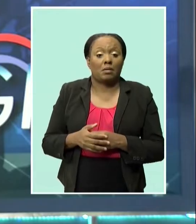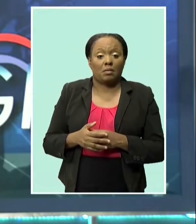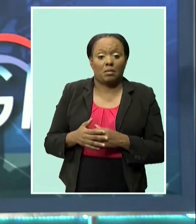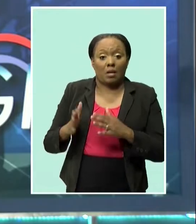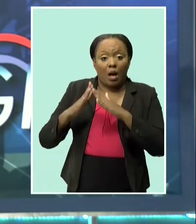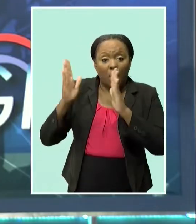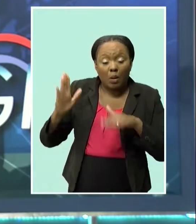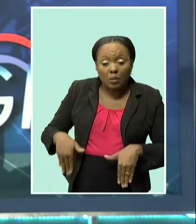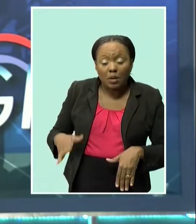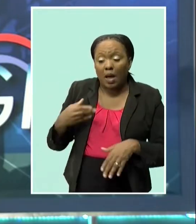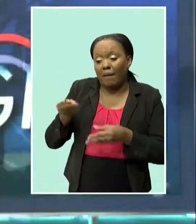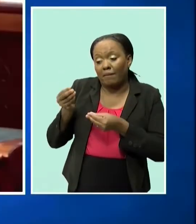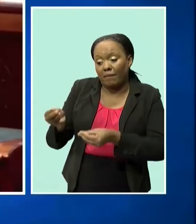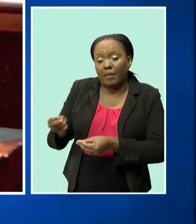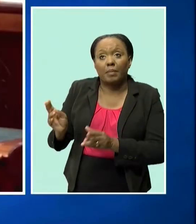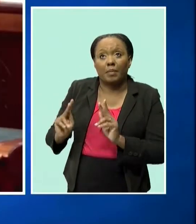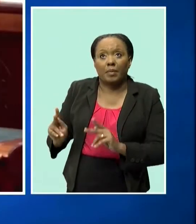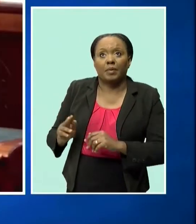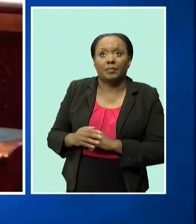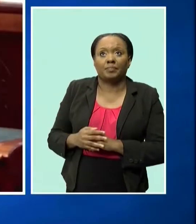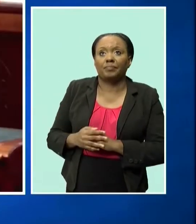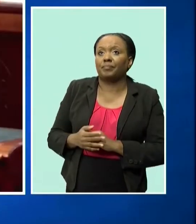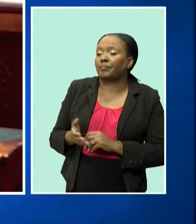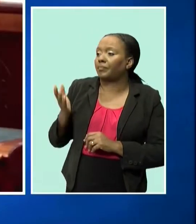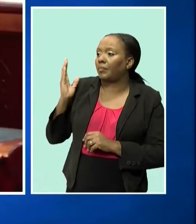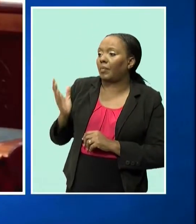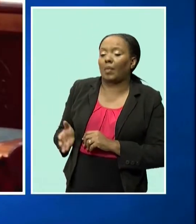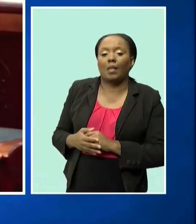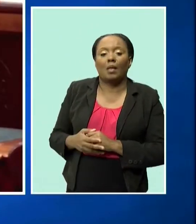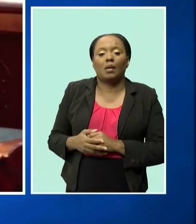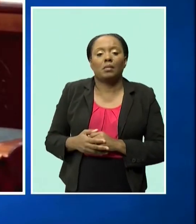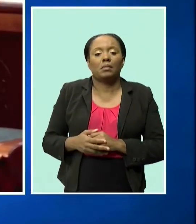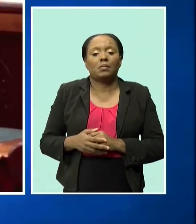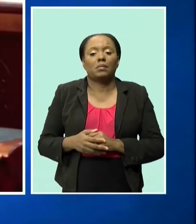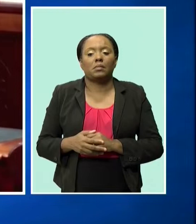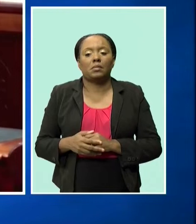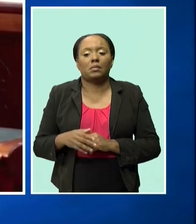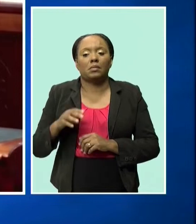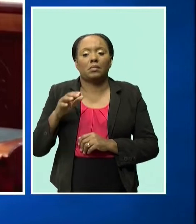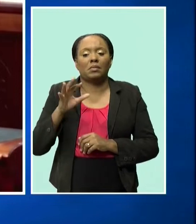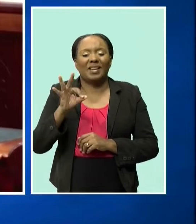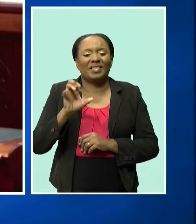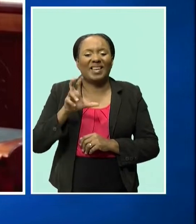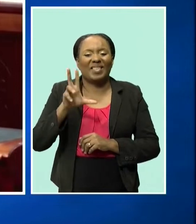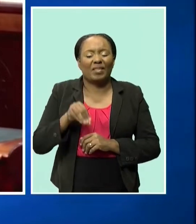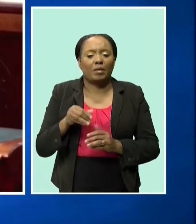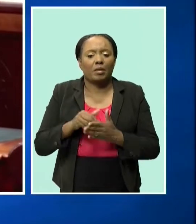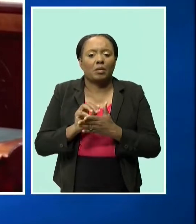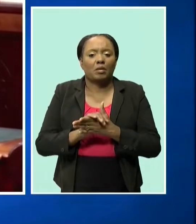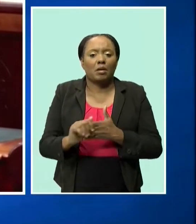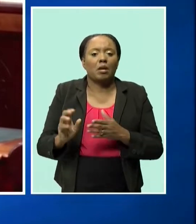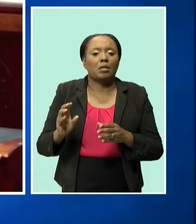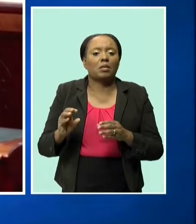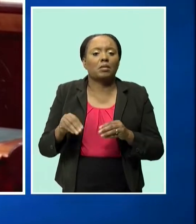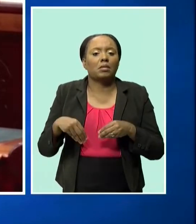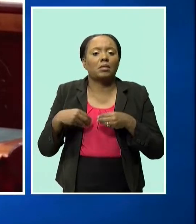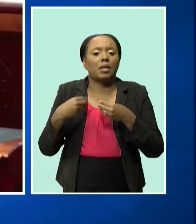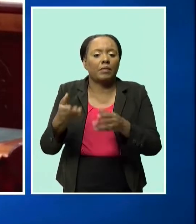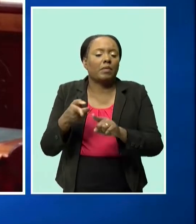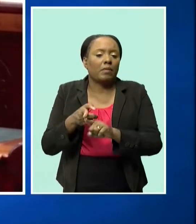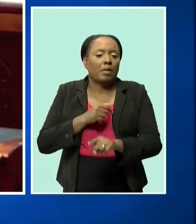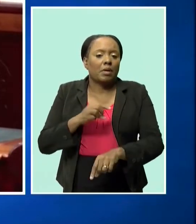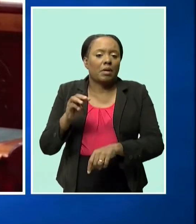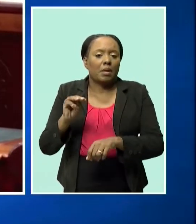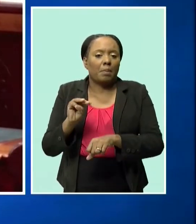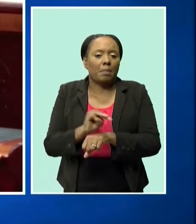climb. People's Empowerment has expended $930,000 so far. Their projections to the